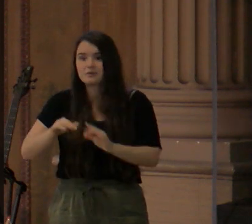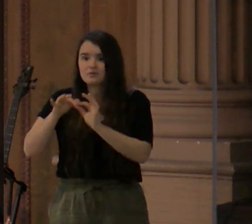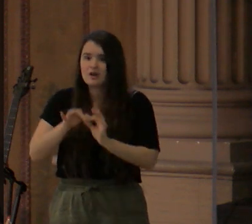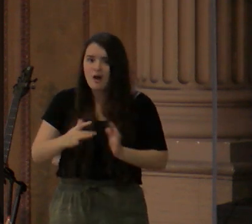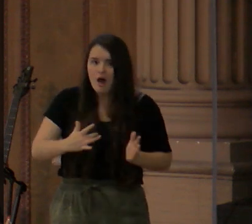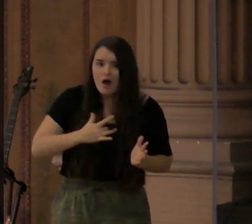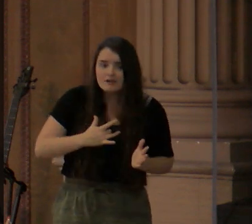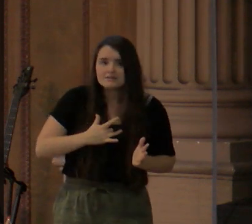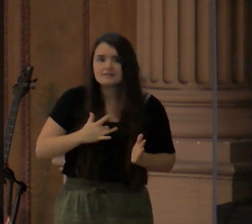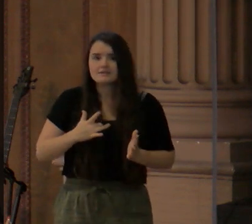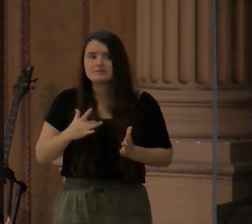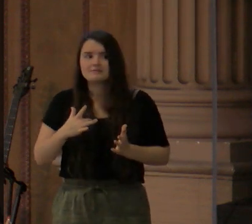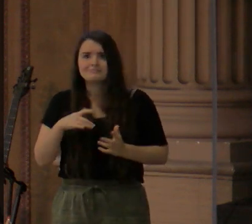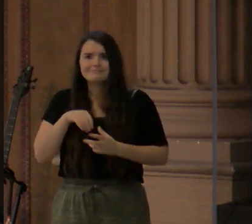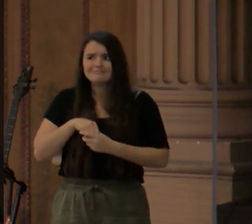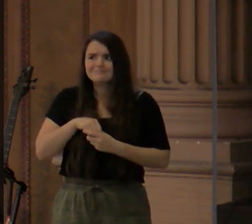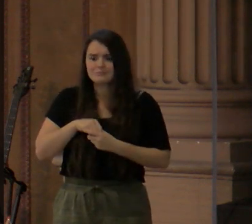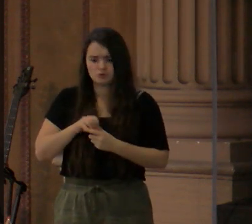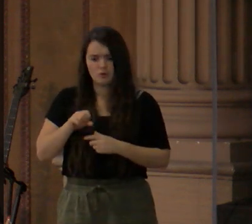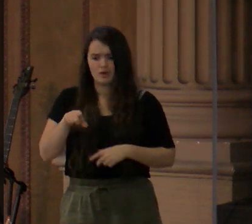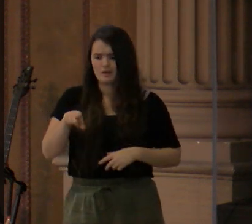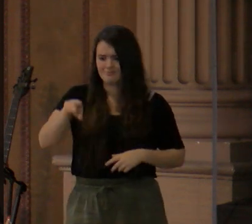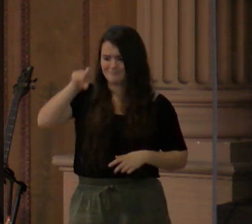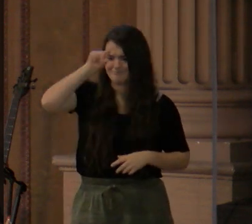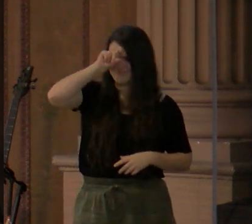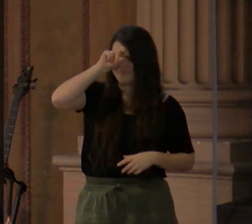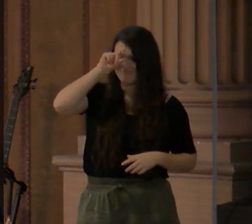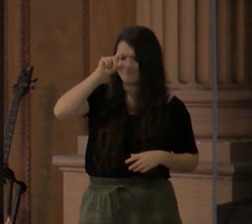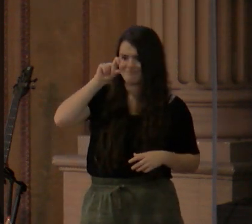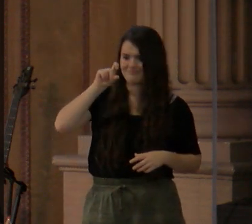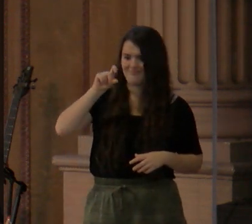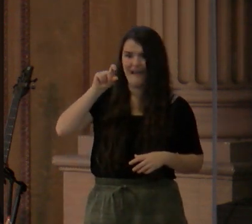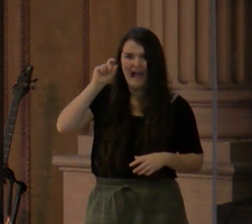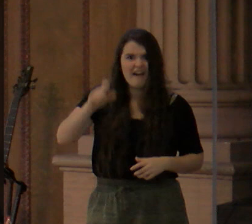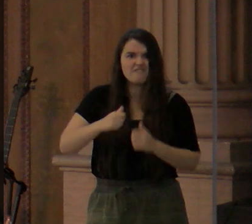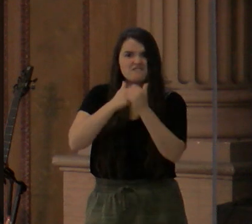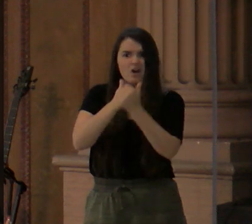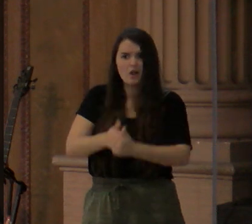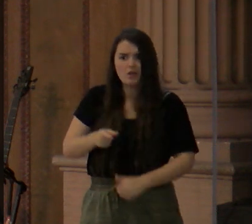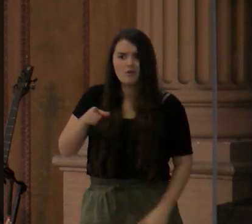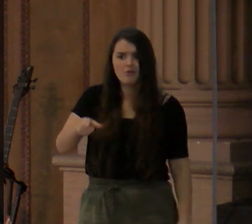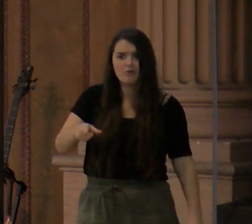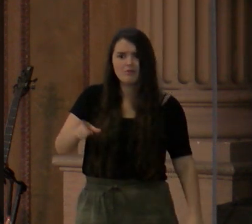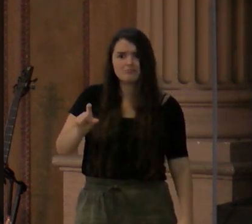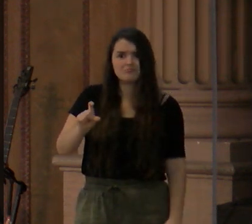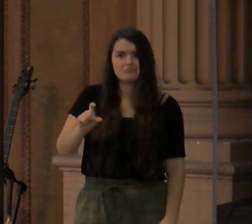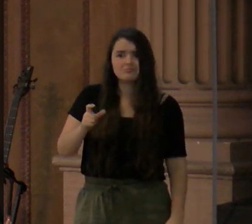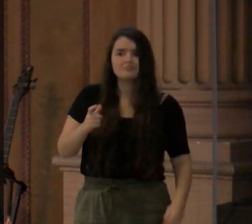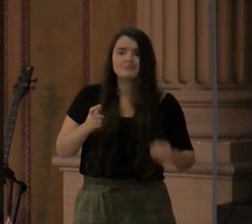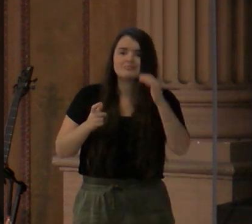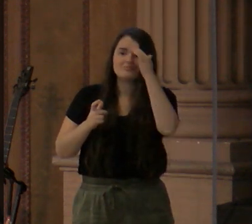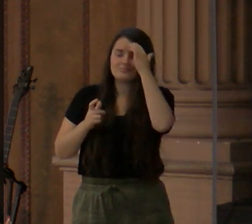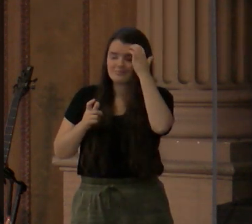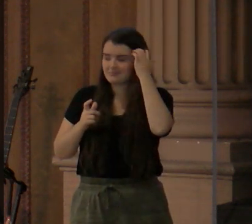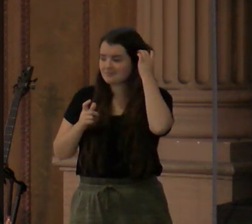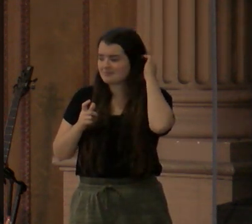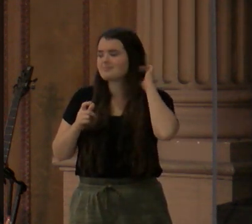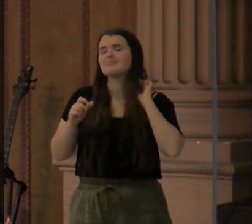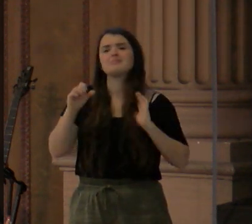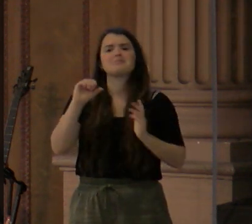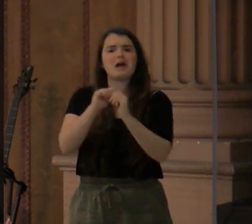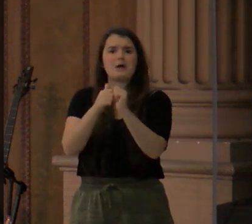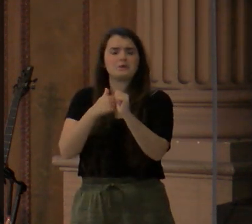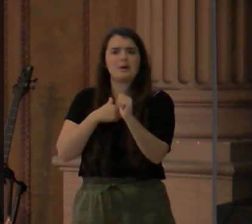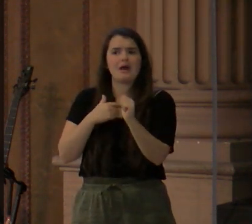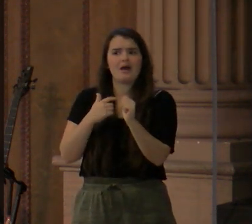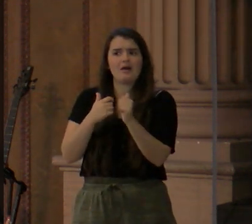so confusing, because we read this and we think, are we really called to live this way? So how are we supposed to interpret this Sermon on the Mount where